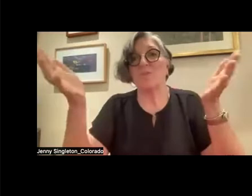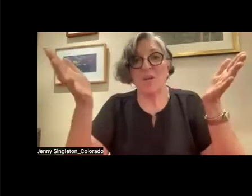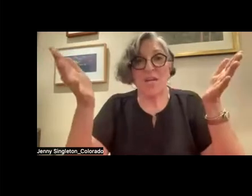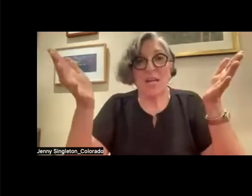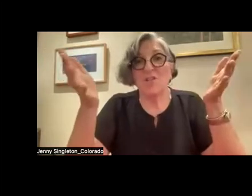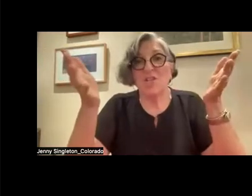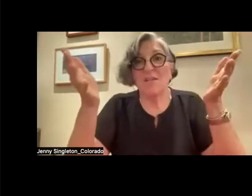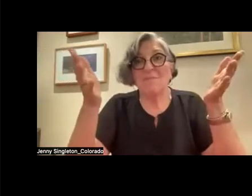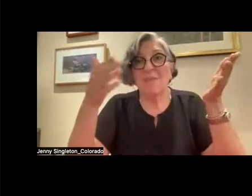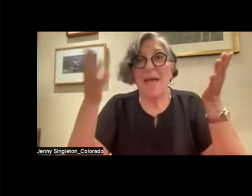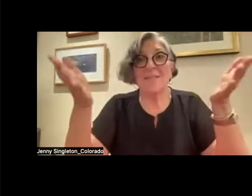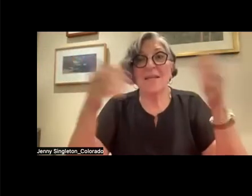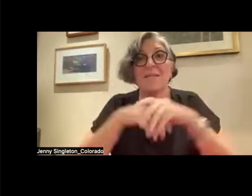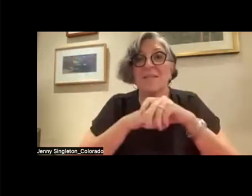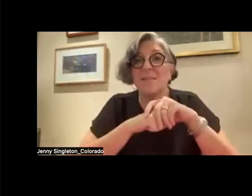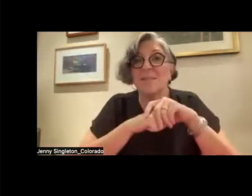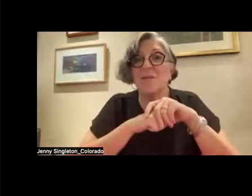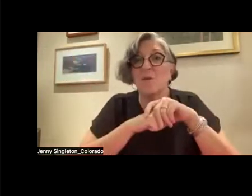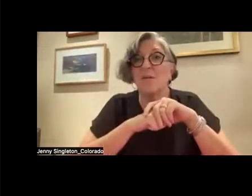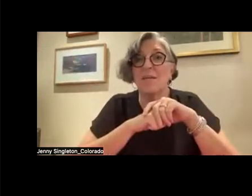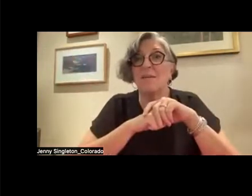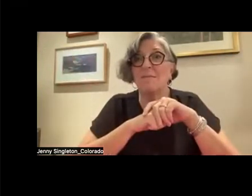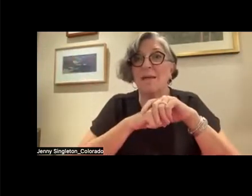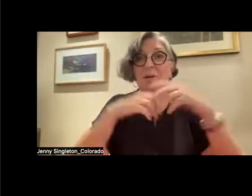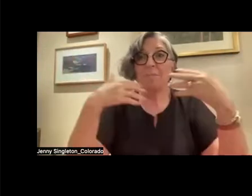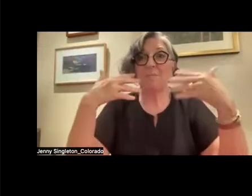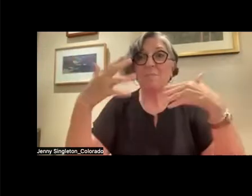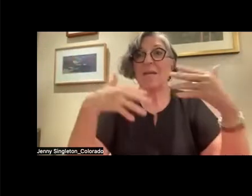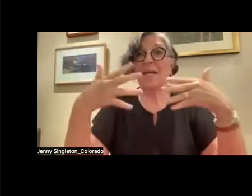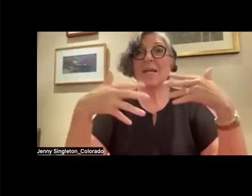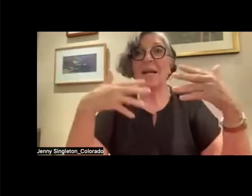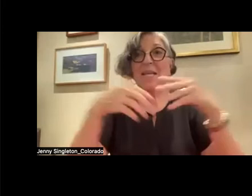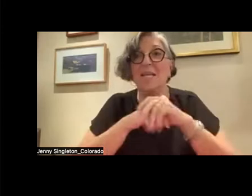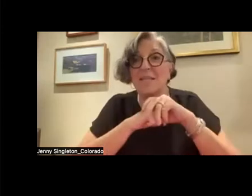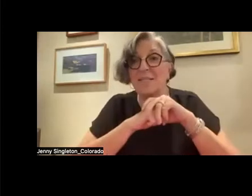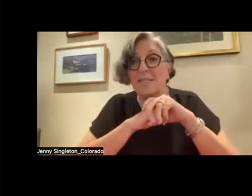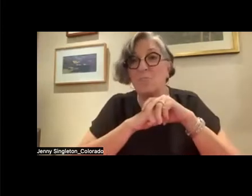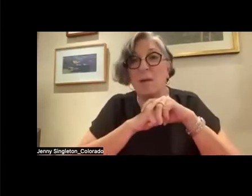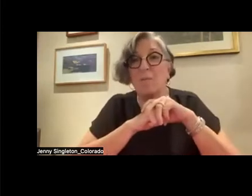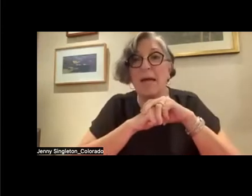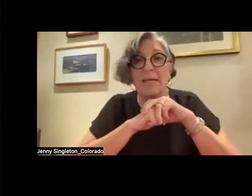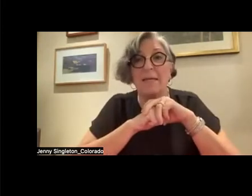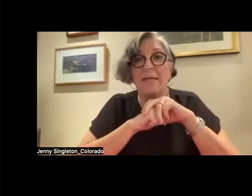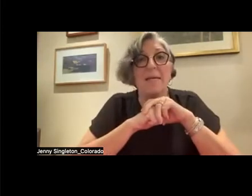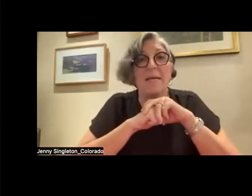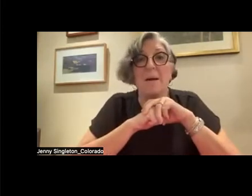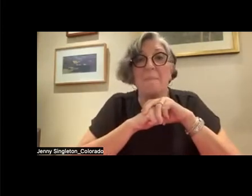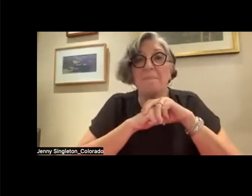so much variation, access to this community and you're getting an identity is